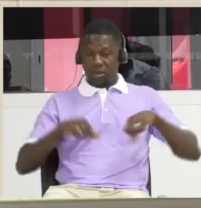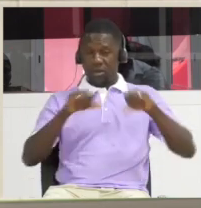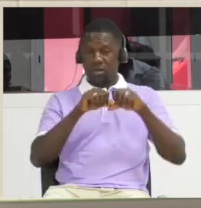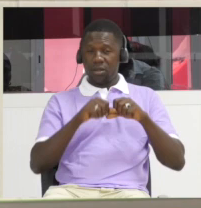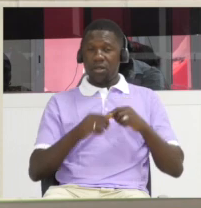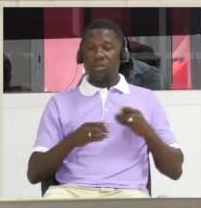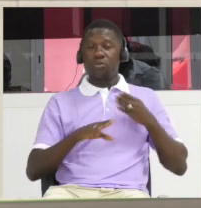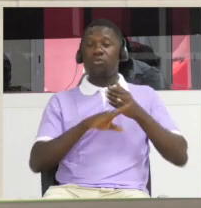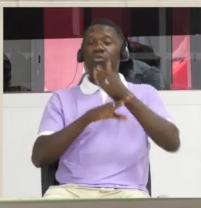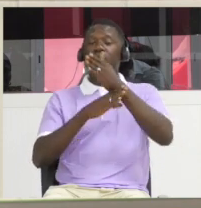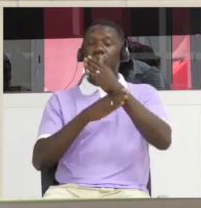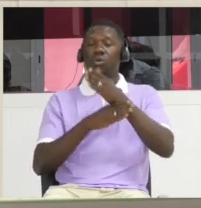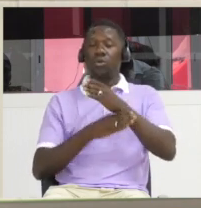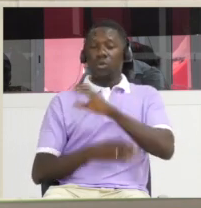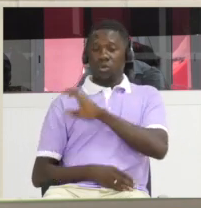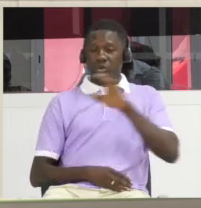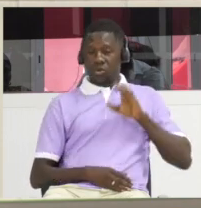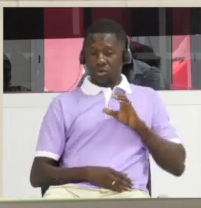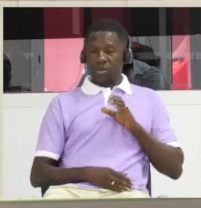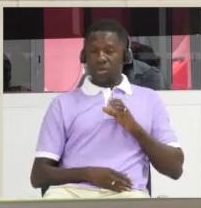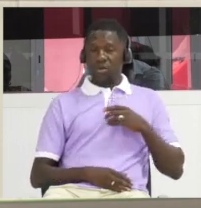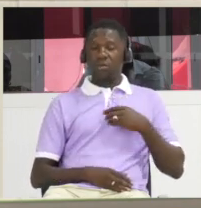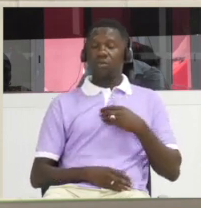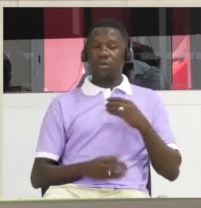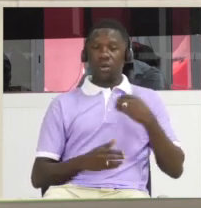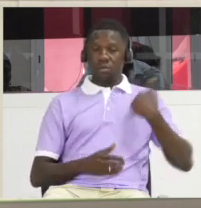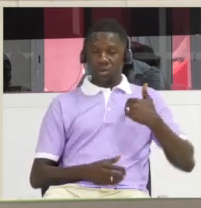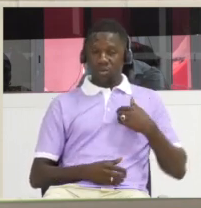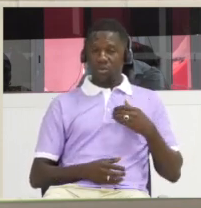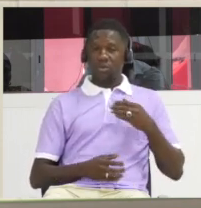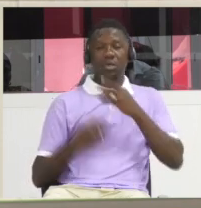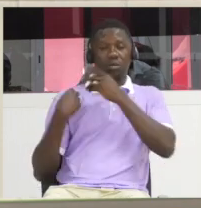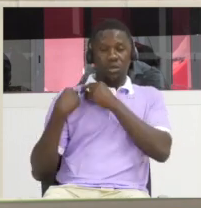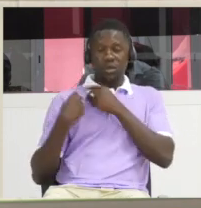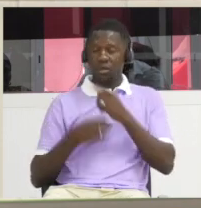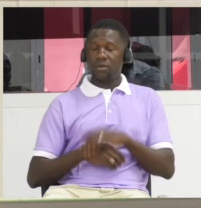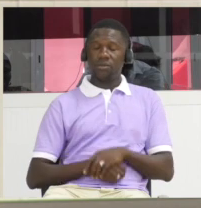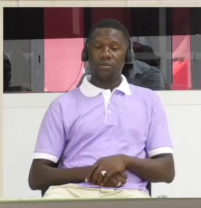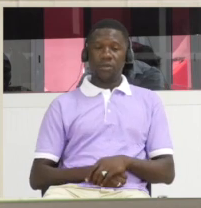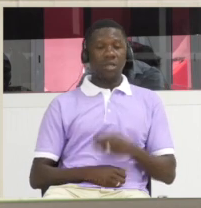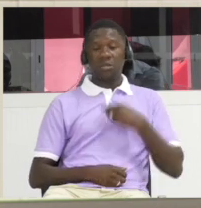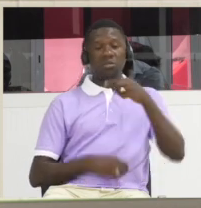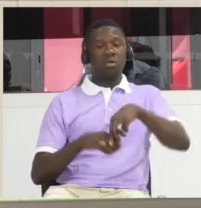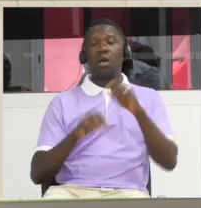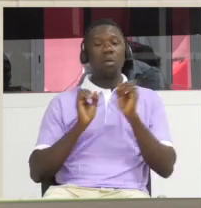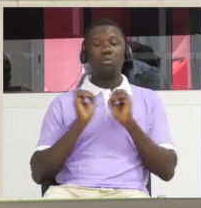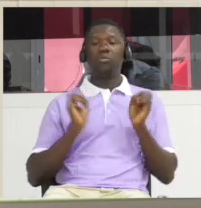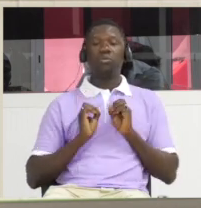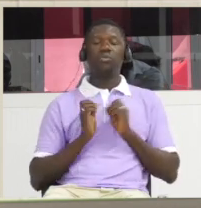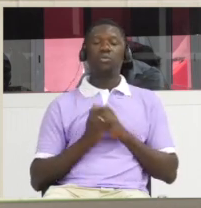is through a committee of the people's representative, and this was not in existence.